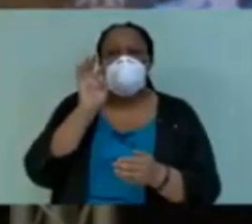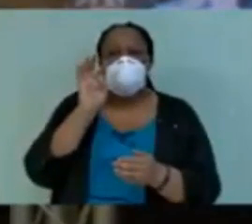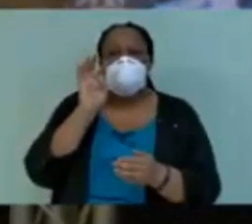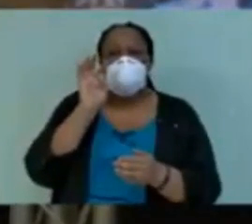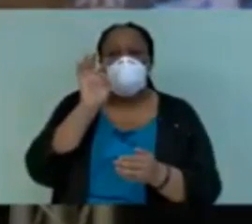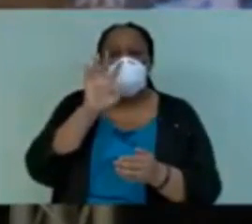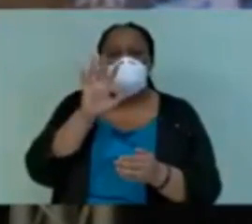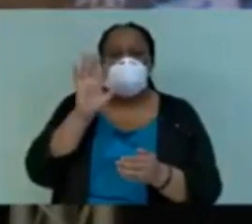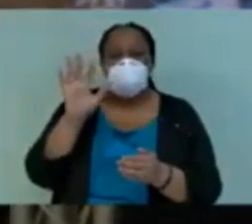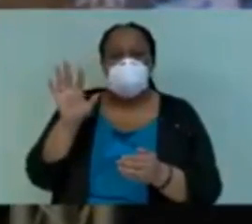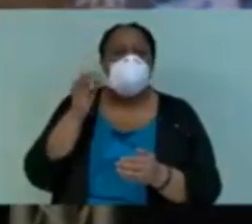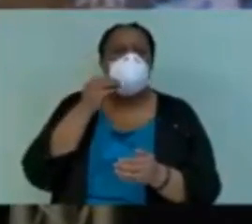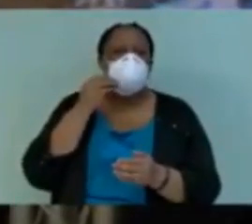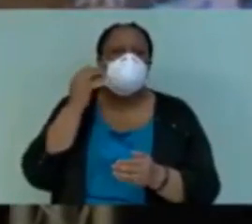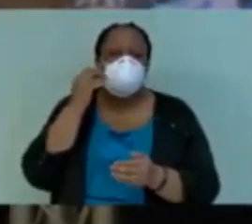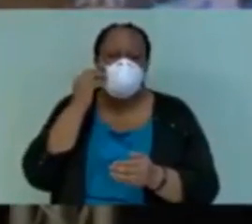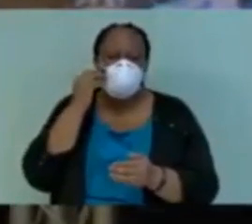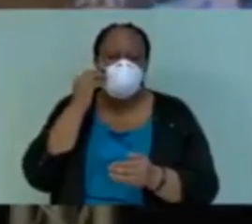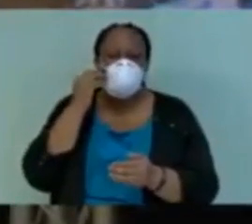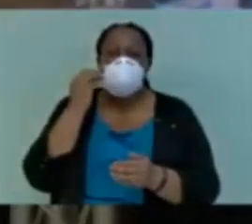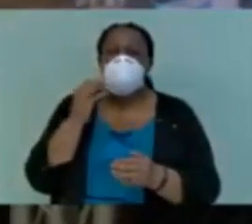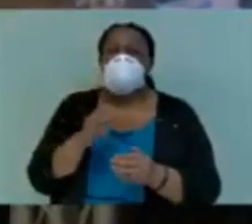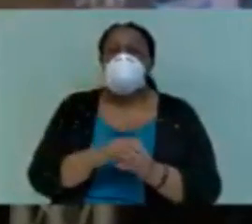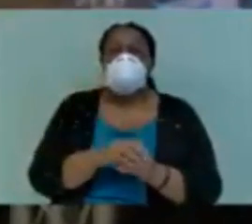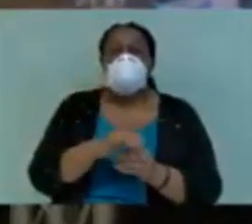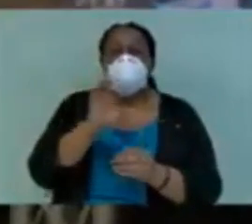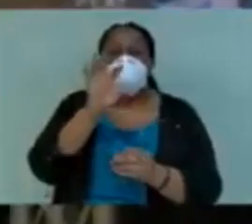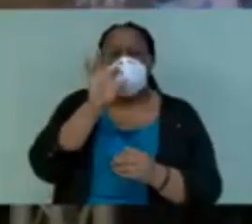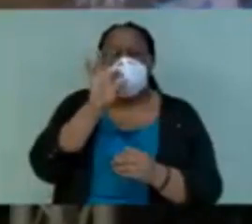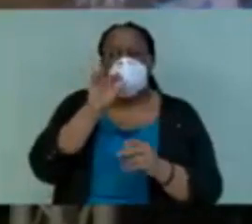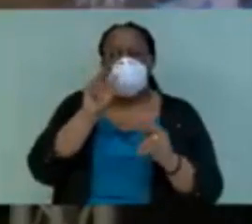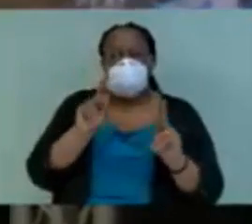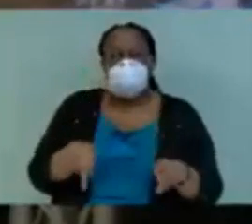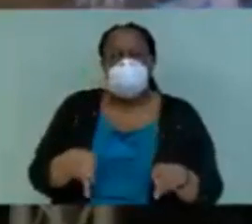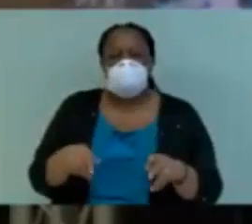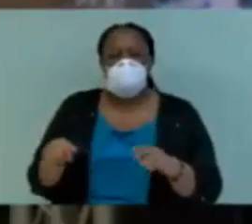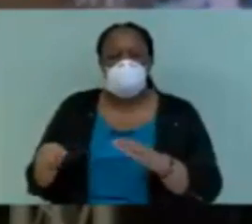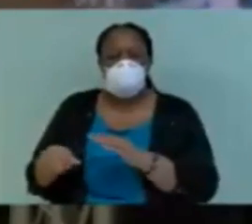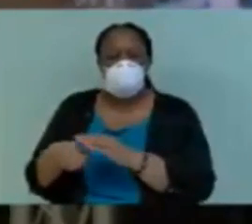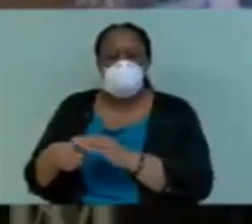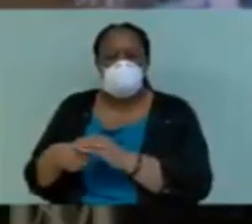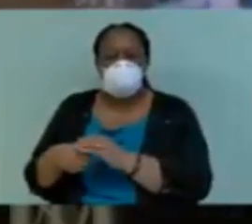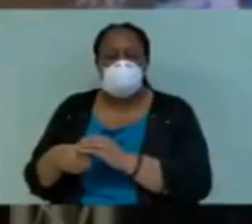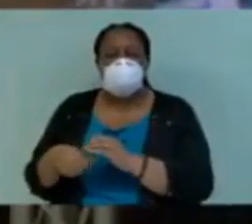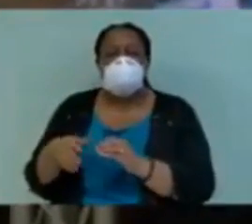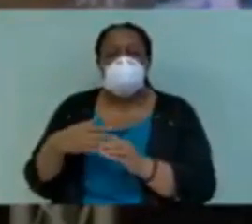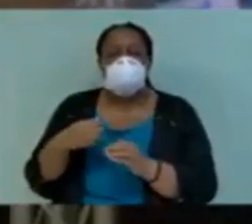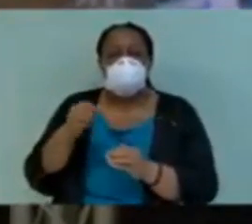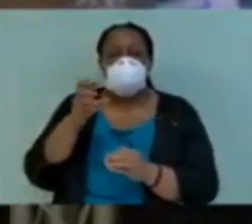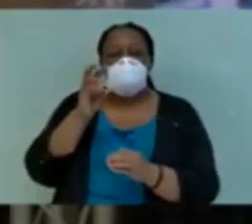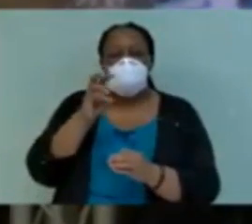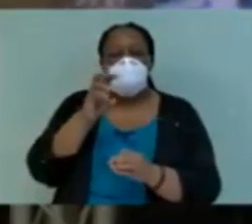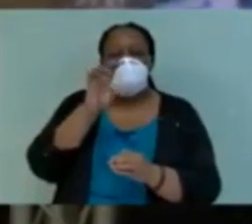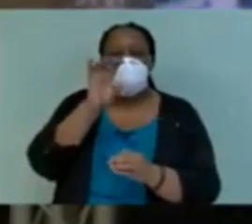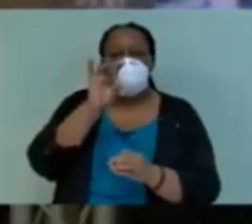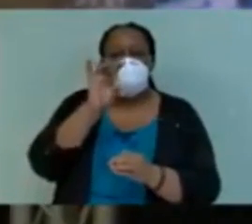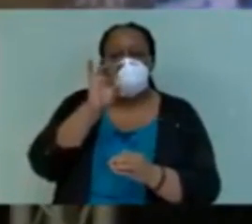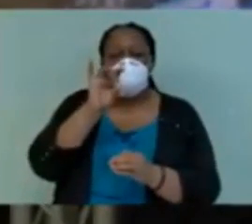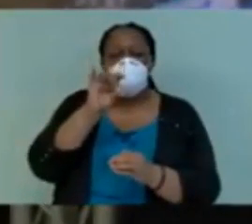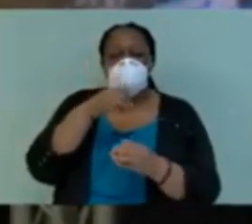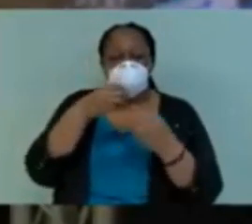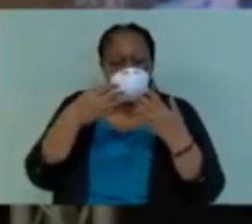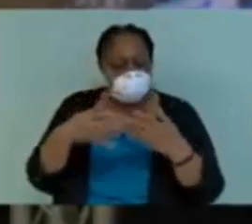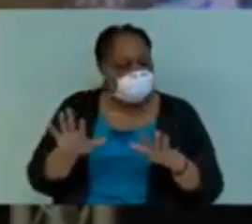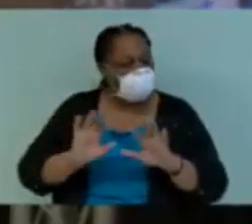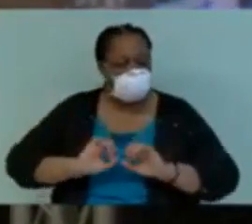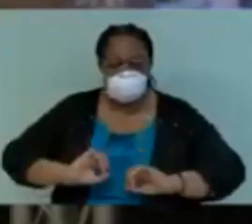recovered with 0 deaths to date. Currently, 56 persons are quarantined